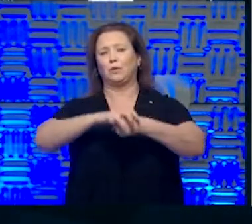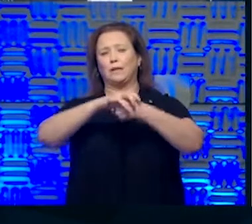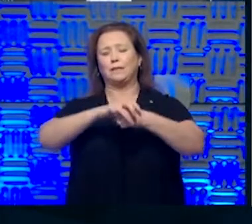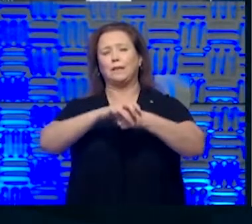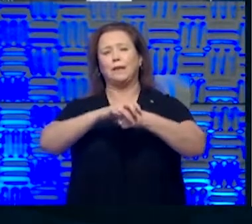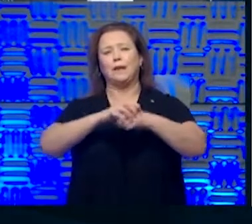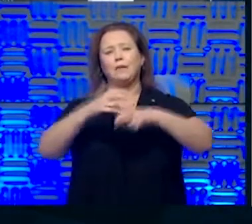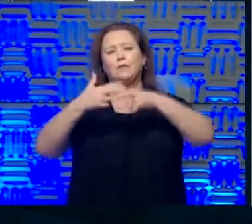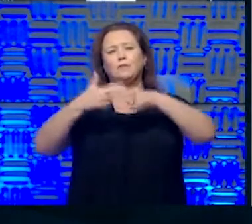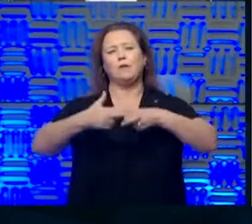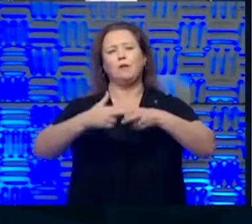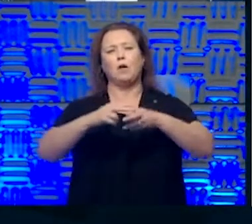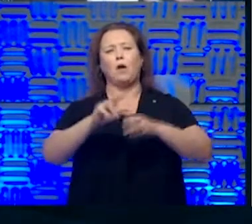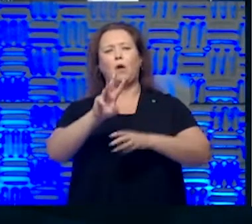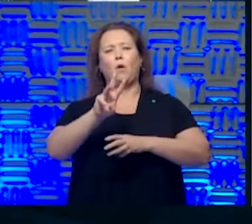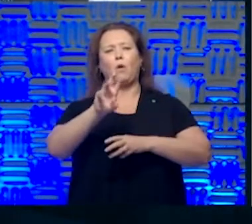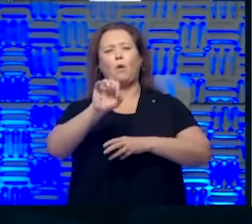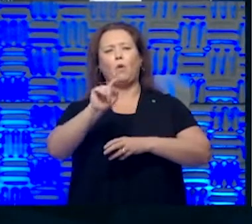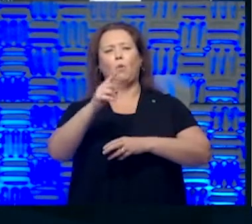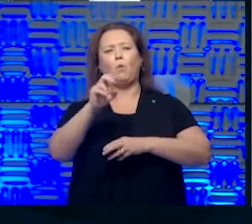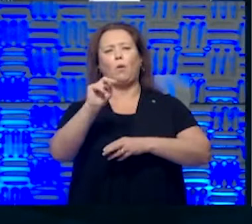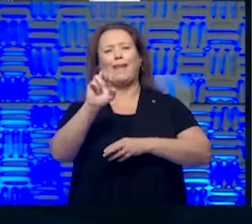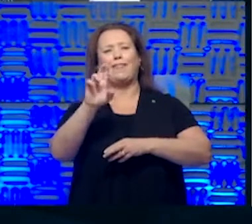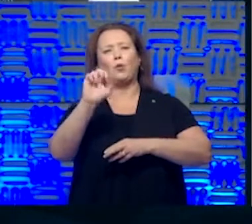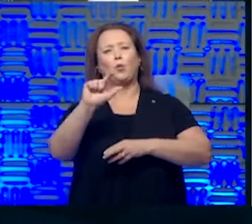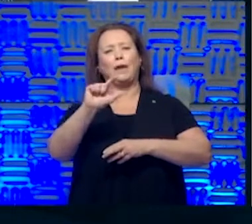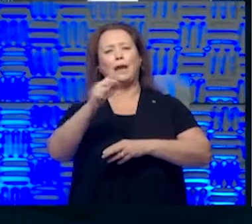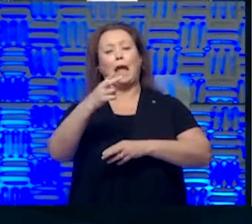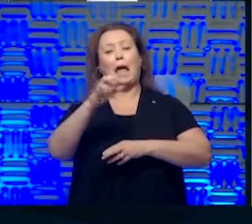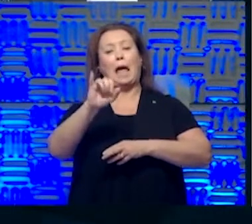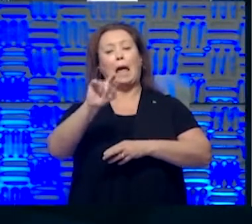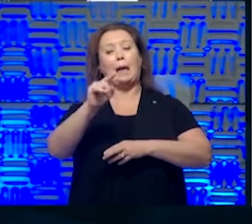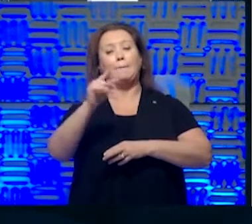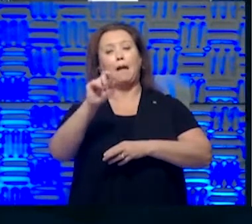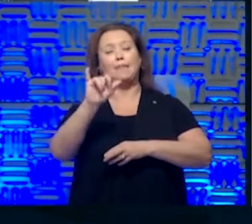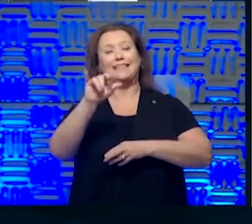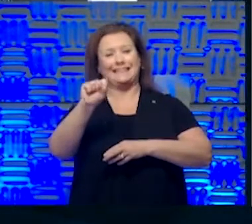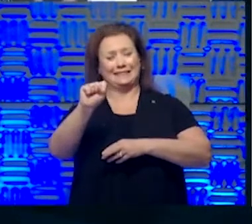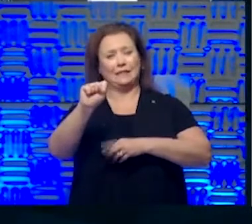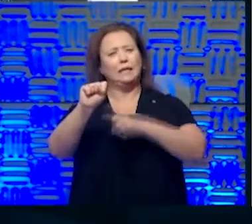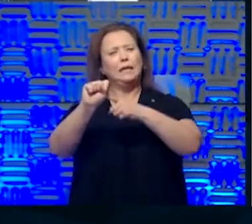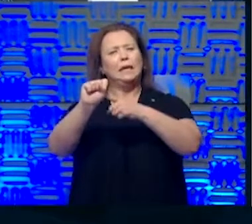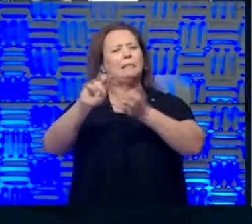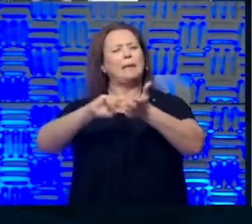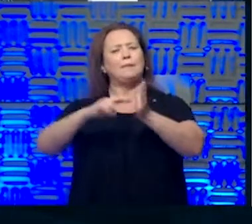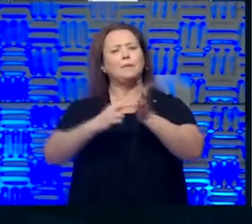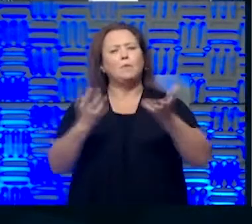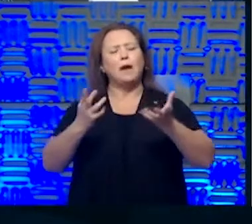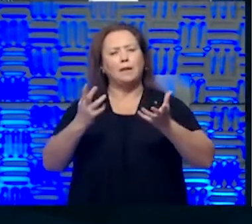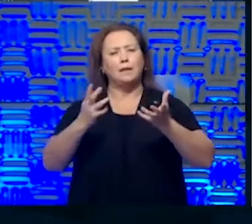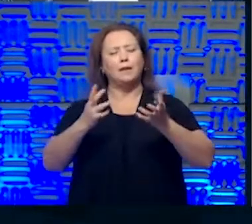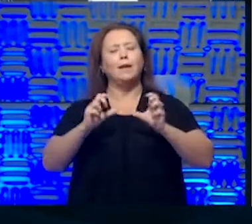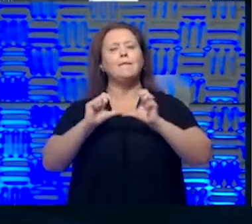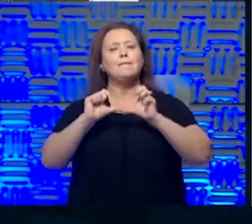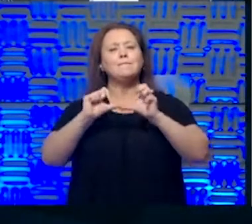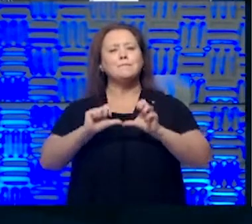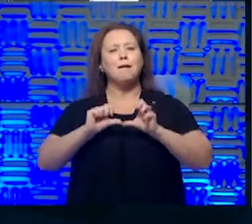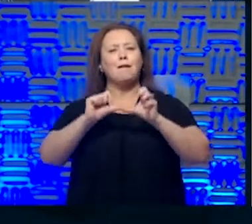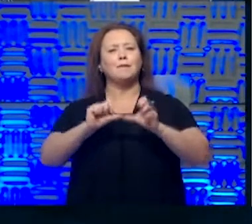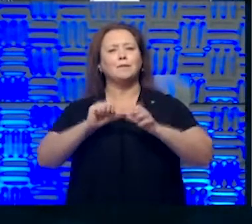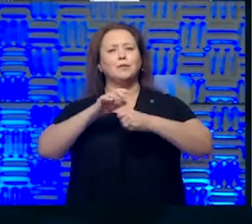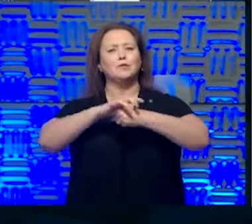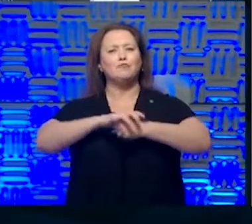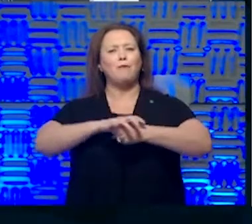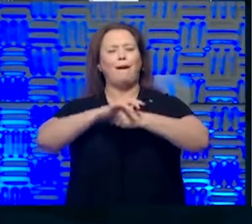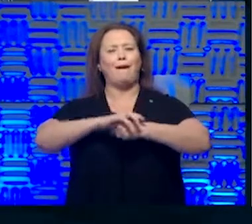weathering hypothesis that talks about how in some communities this sort of constant stress maybe sets you up